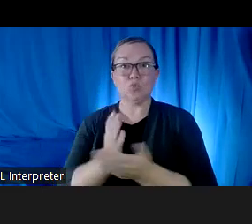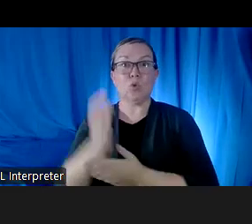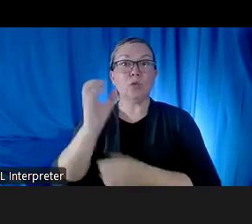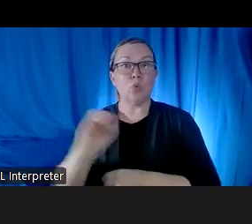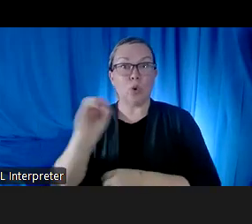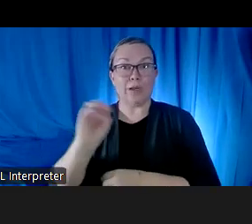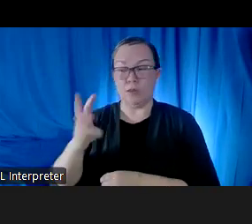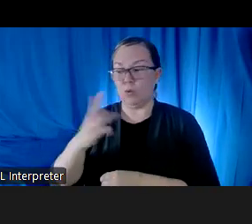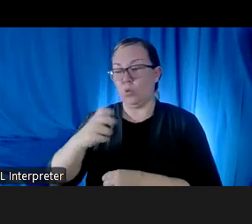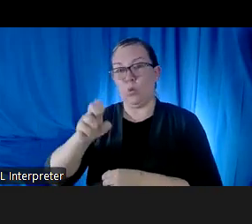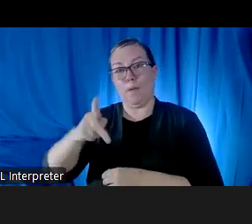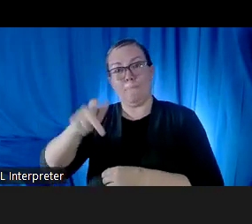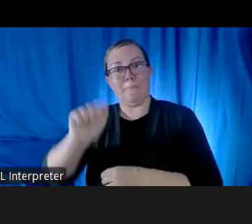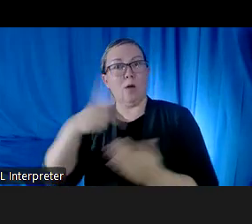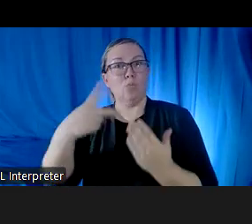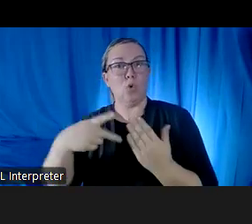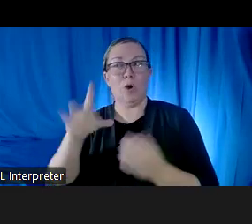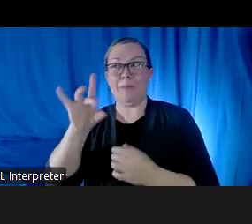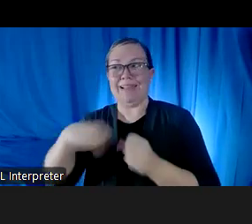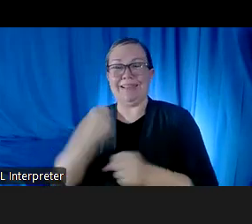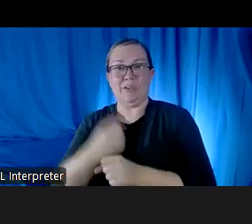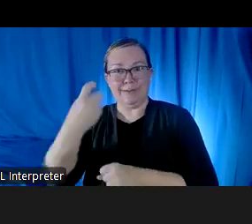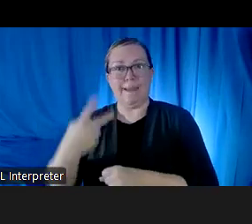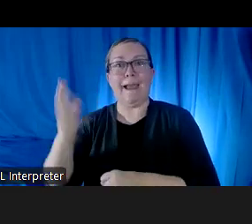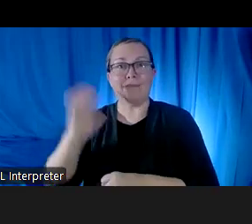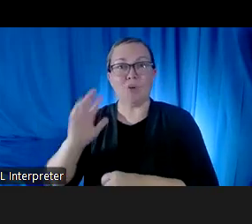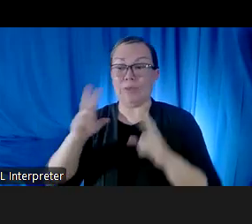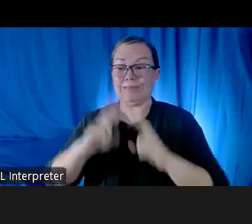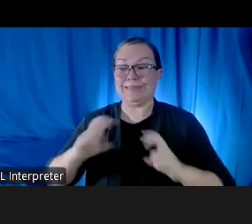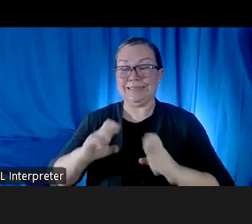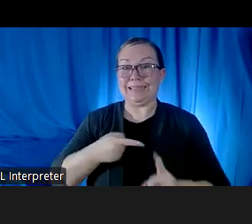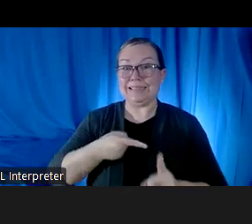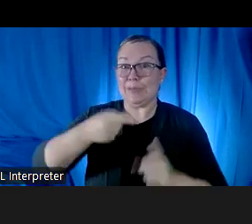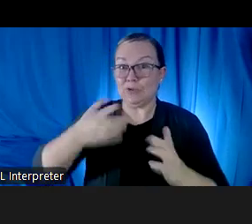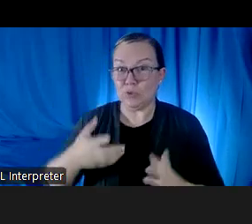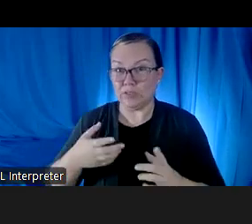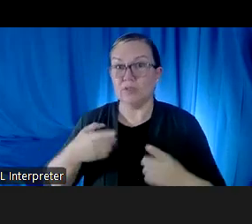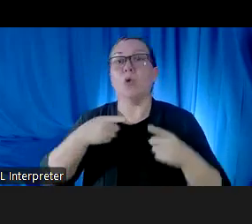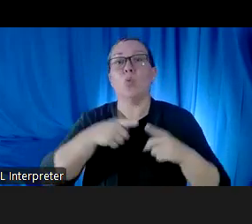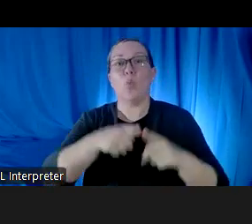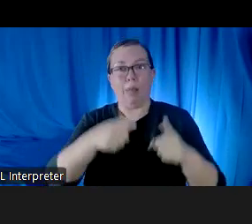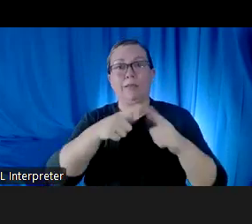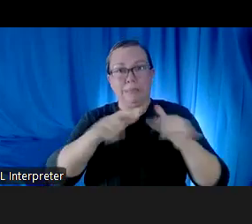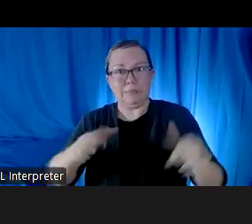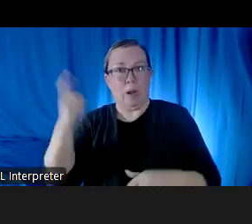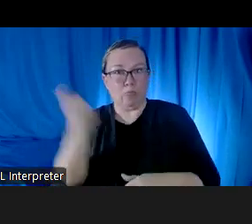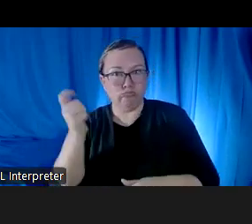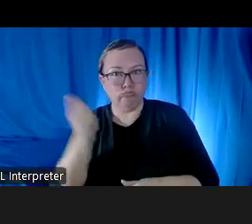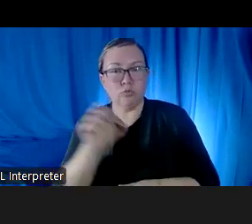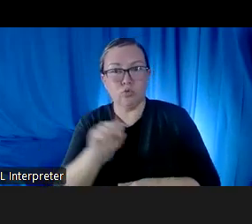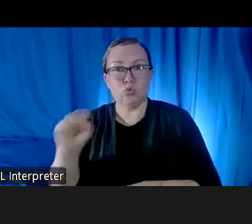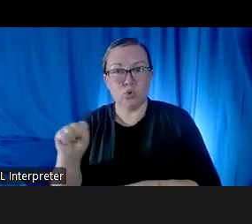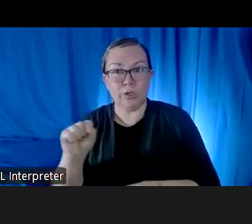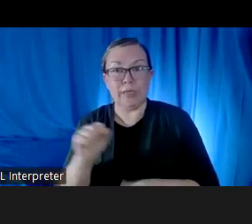WIPA program 8.5 years ago as the intake specialist while receiving Social Security disability benefits. After working